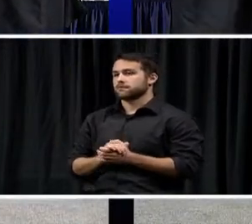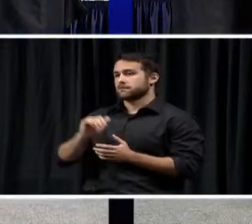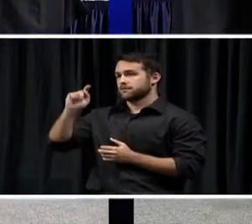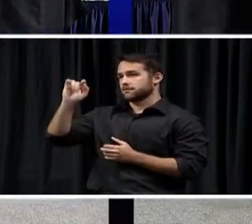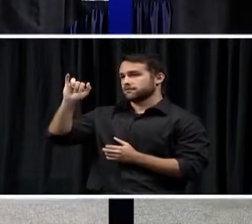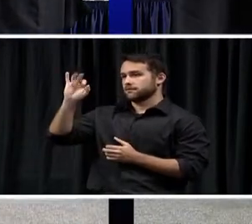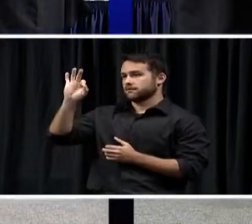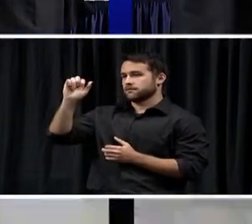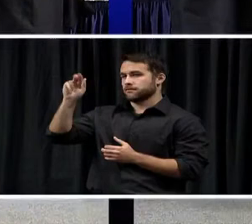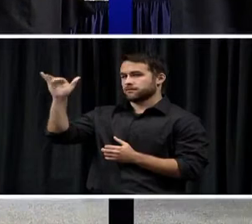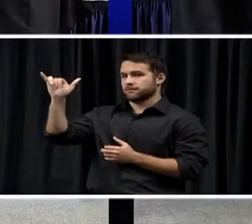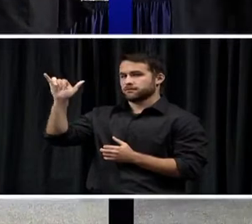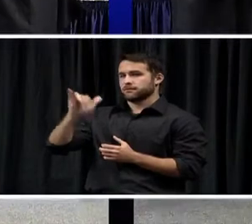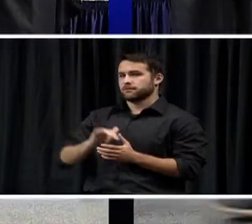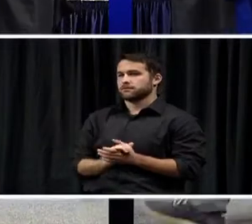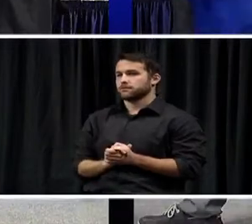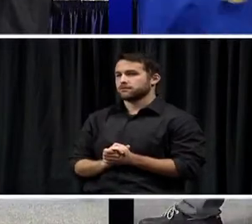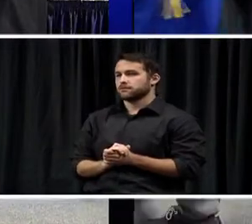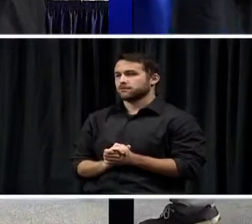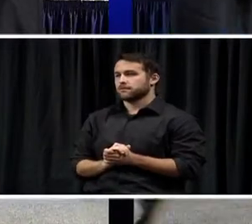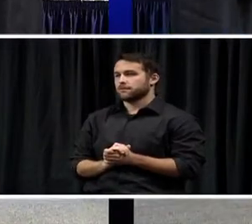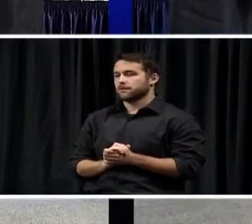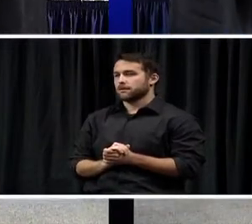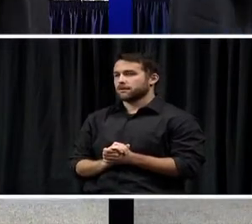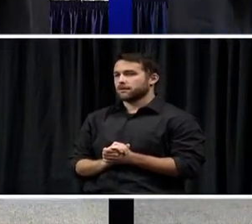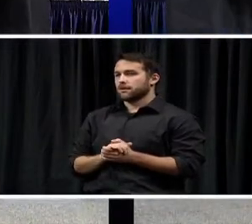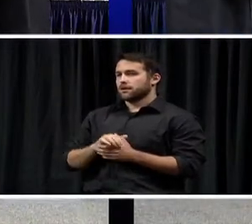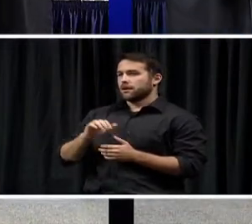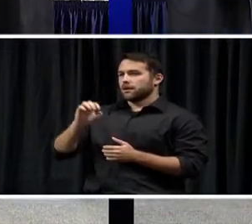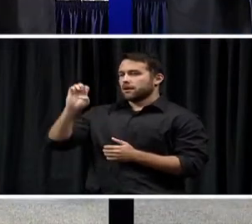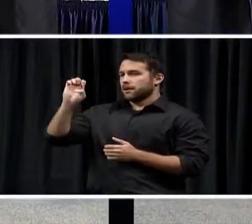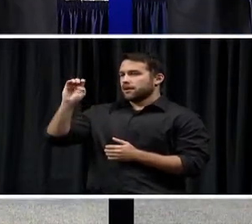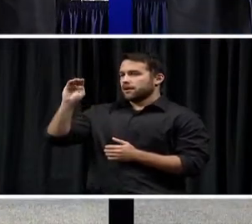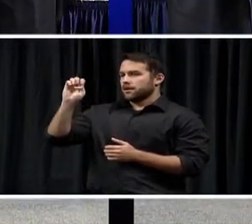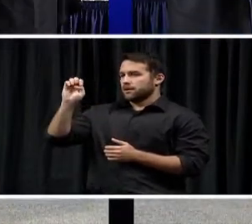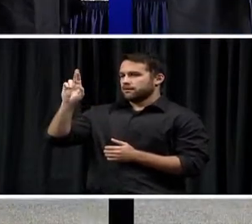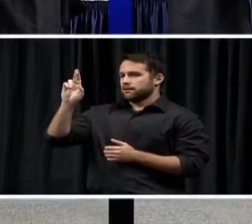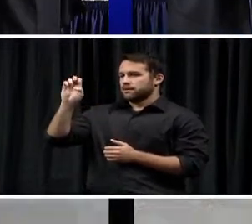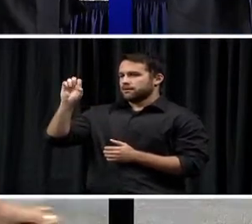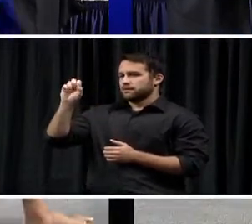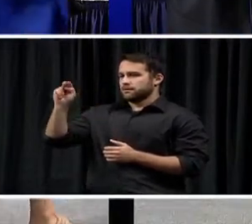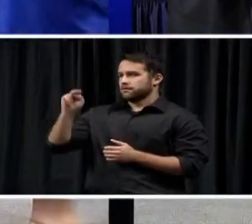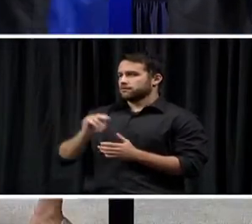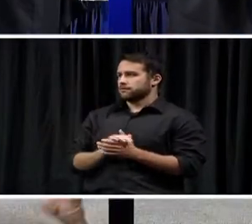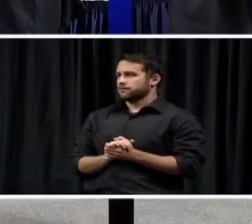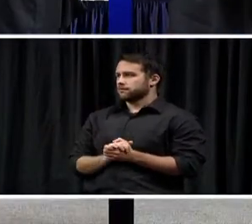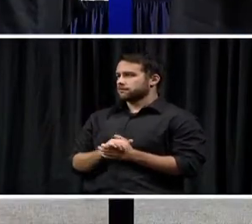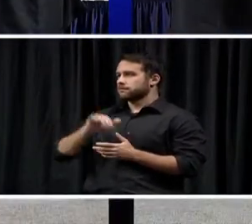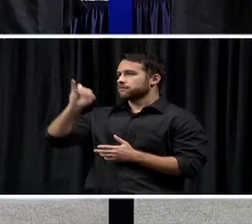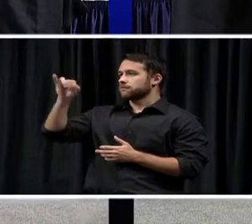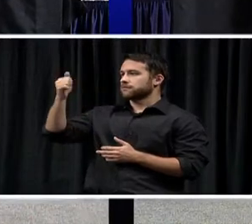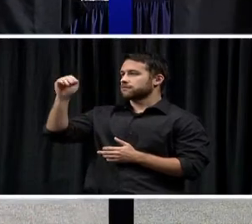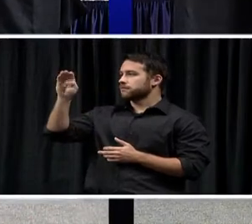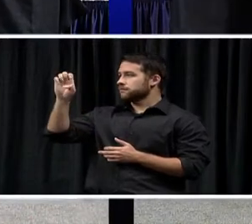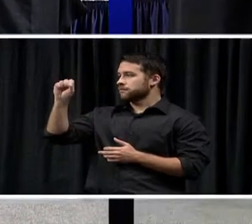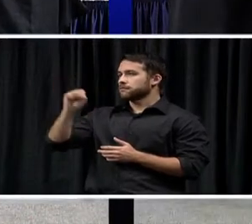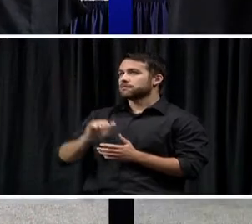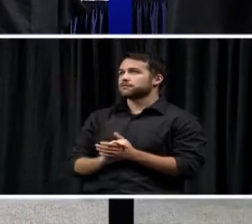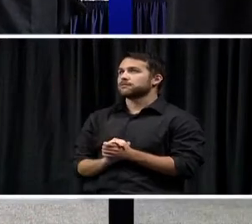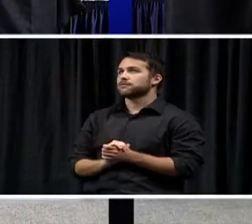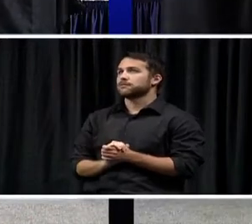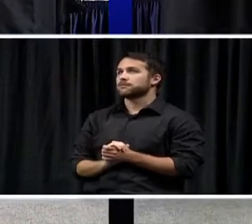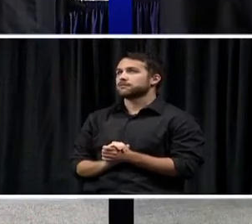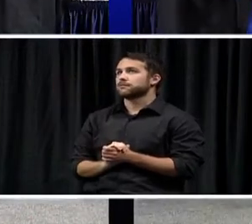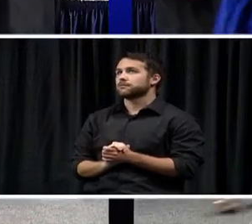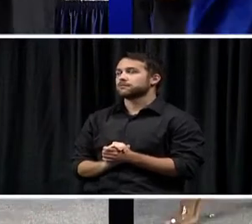Tiffany Jordan Vandervoort. Emirance Umokungwa. James Carroll